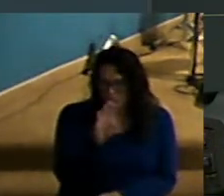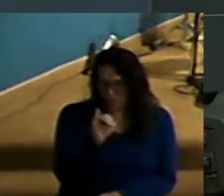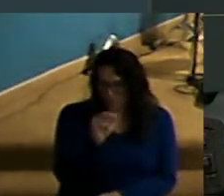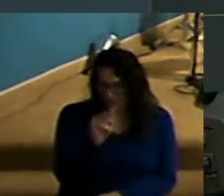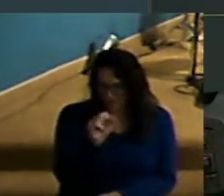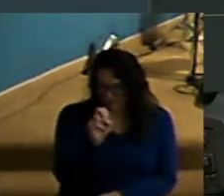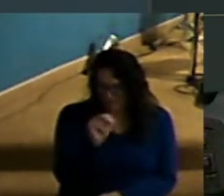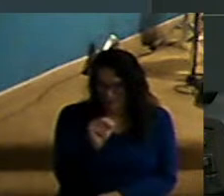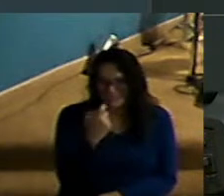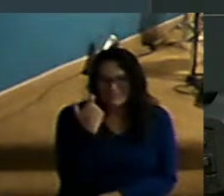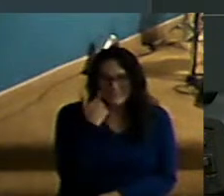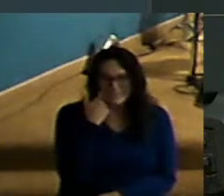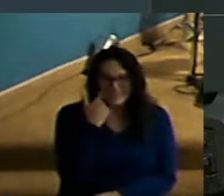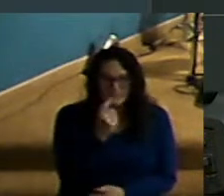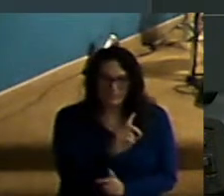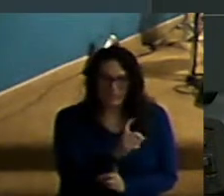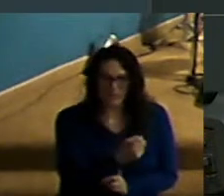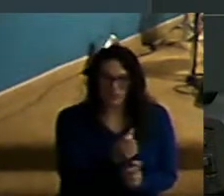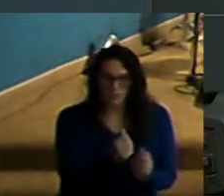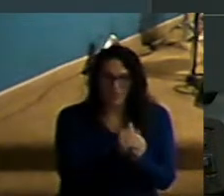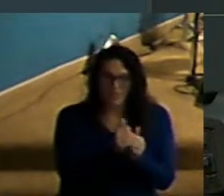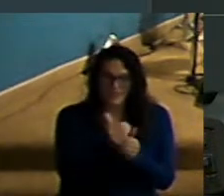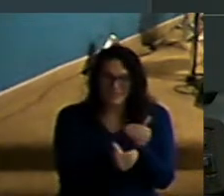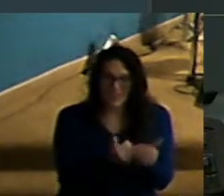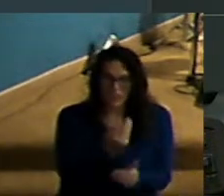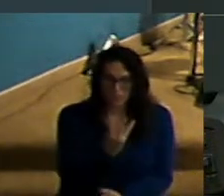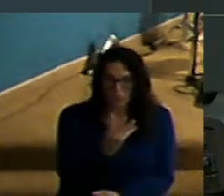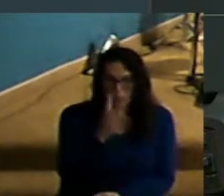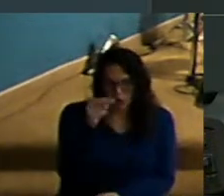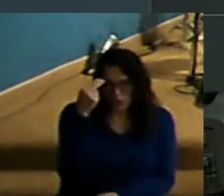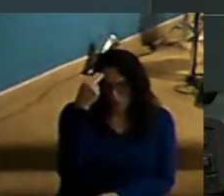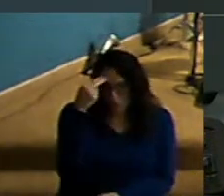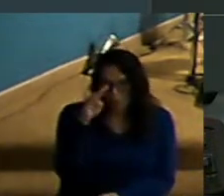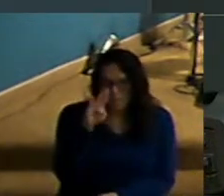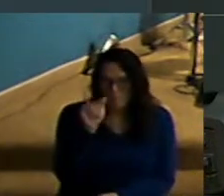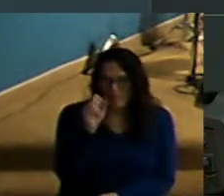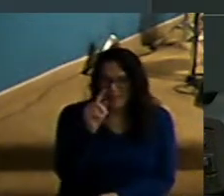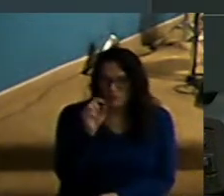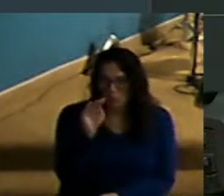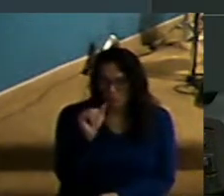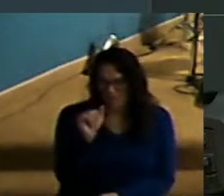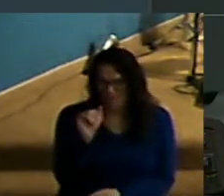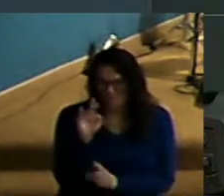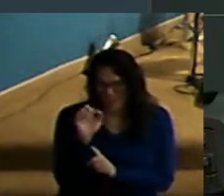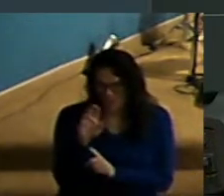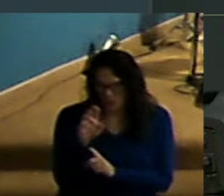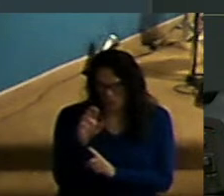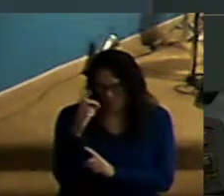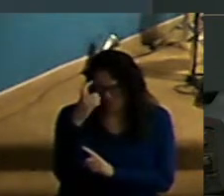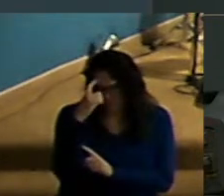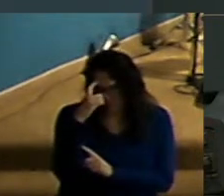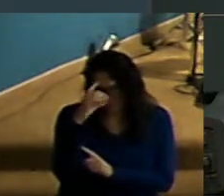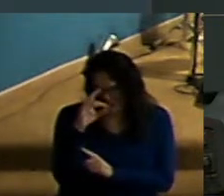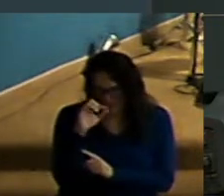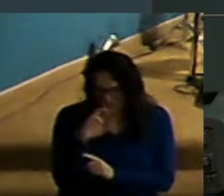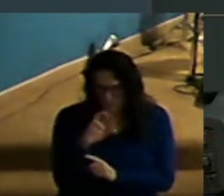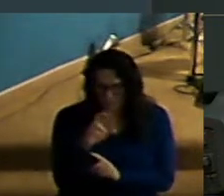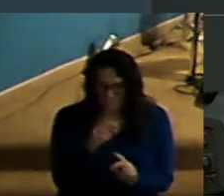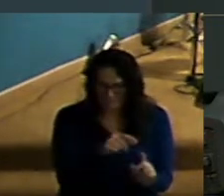was recently diagnosed with stage 4 neuroblastoma. Well, there's a two-year-old in our community. And